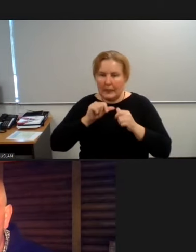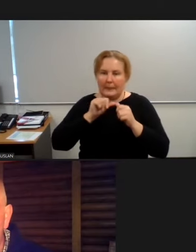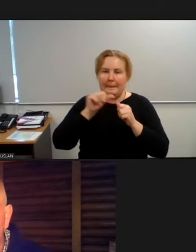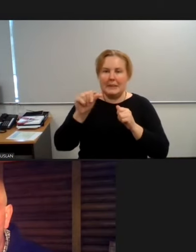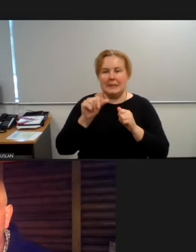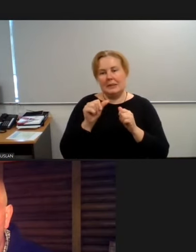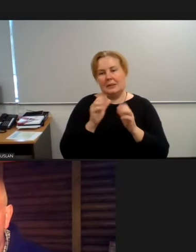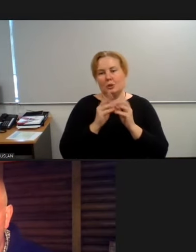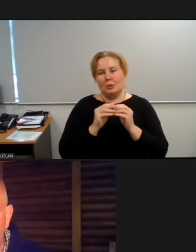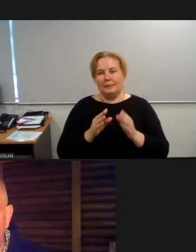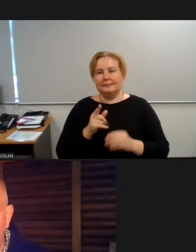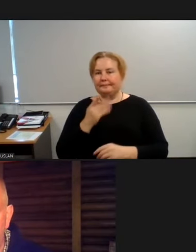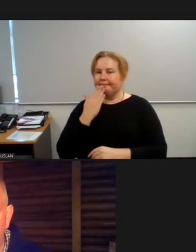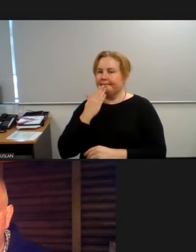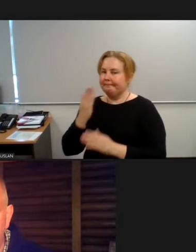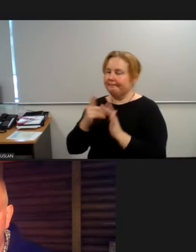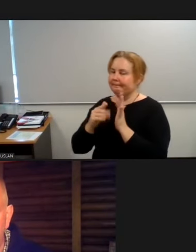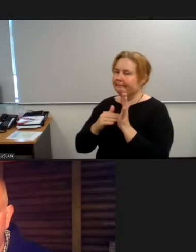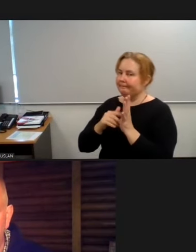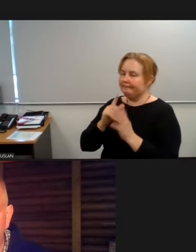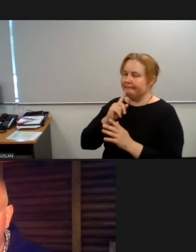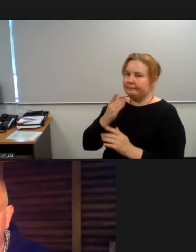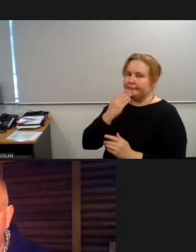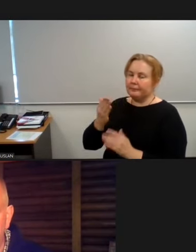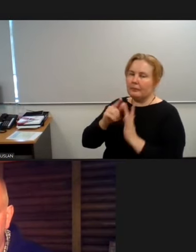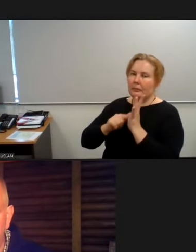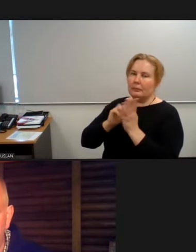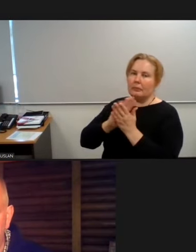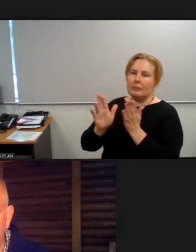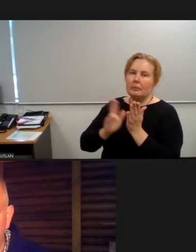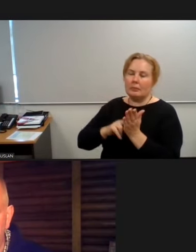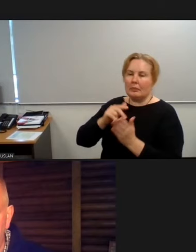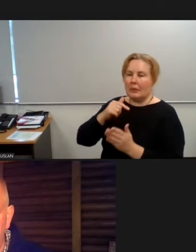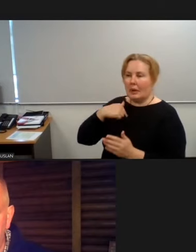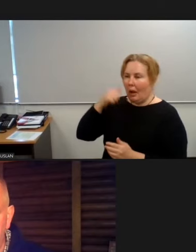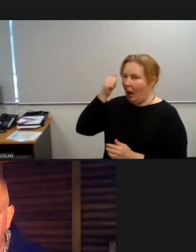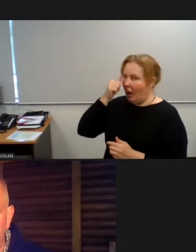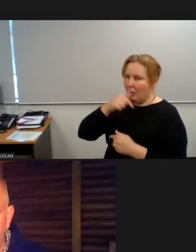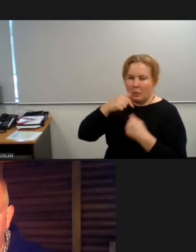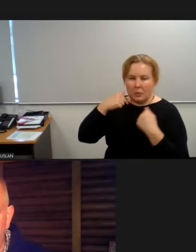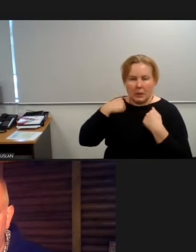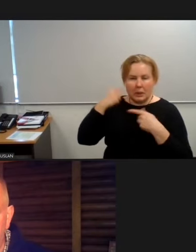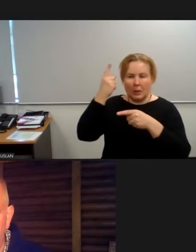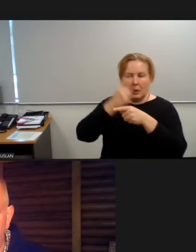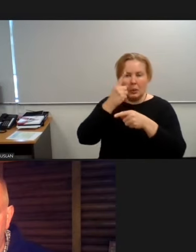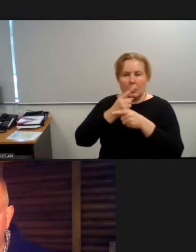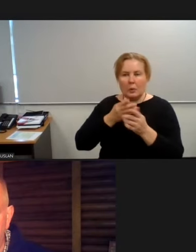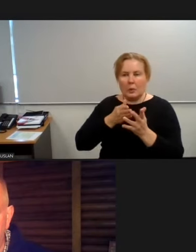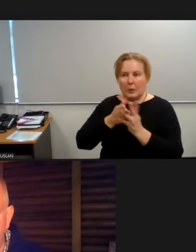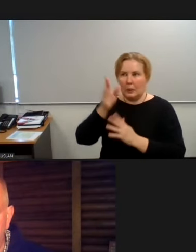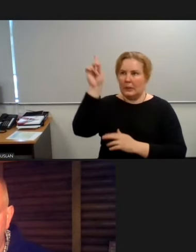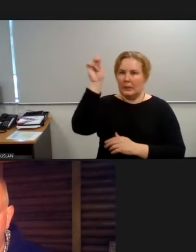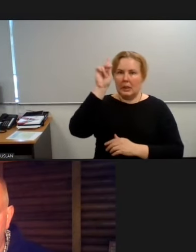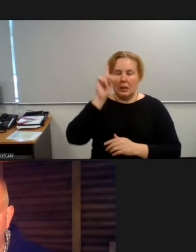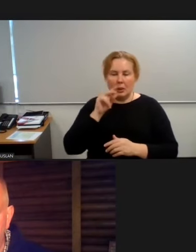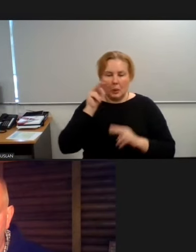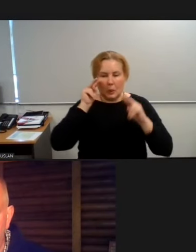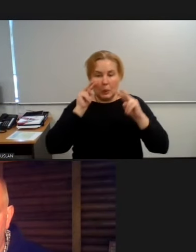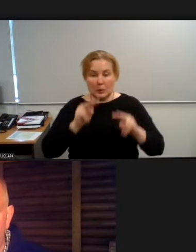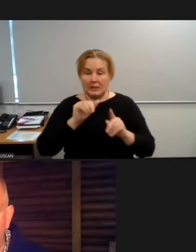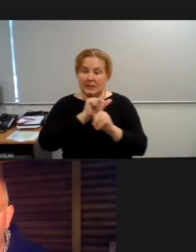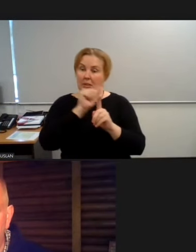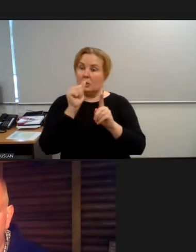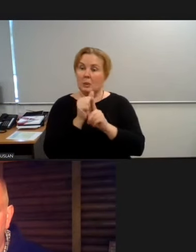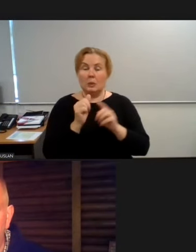I know, particularly as we've spoken about throughout the forum today, looking at the fact that the situation is changing very quickly, inevitably it